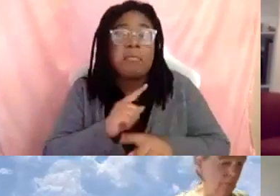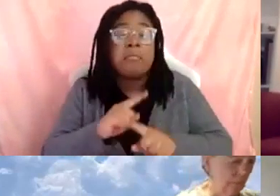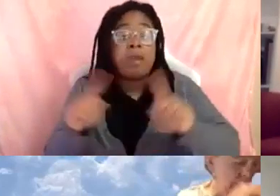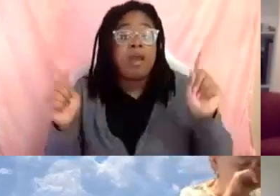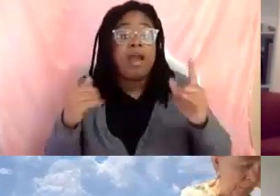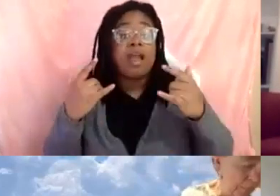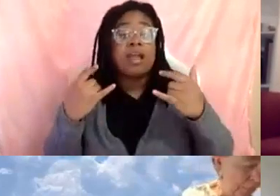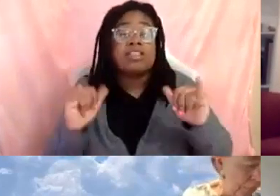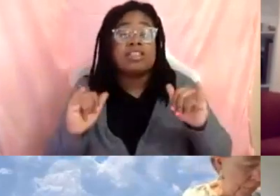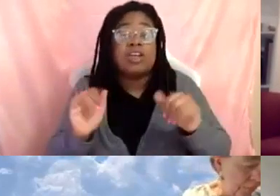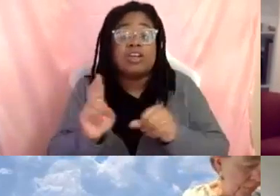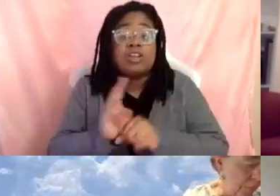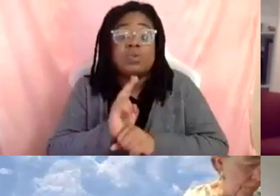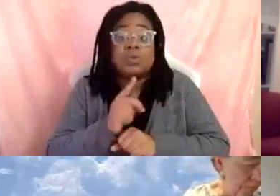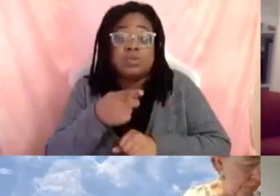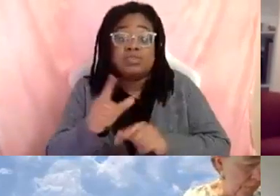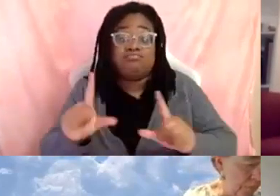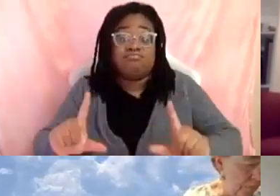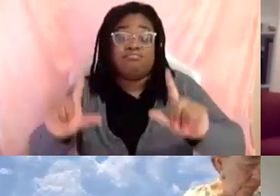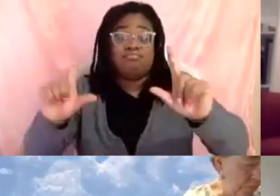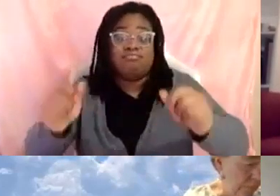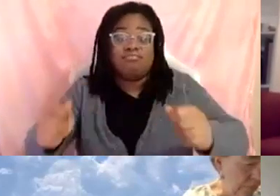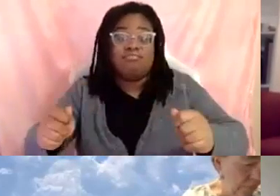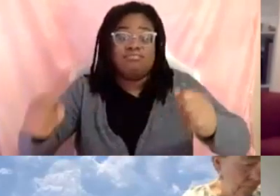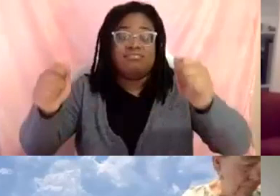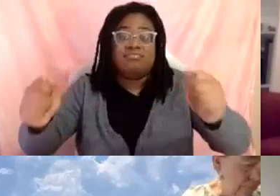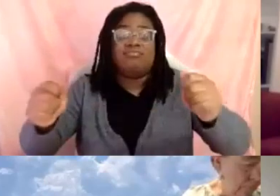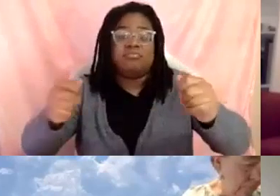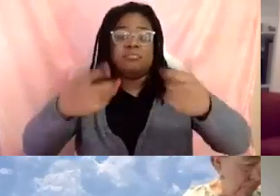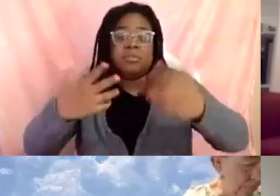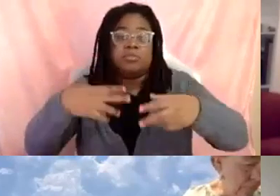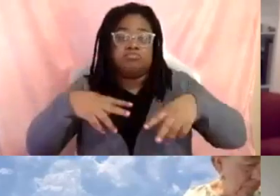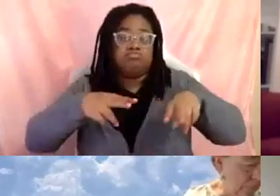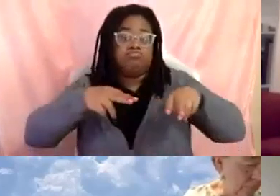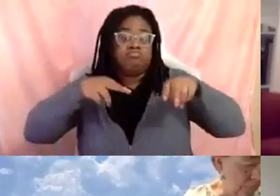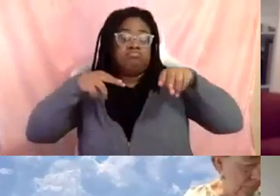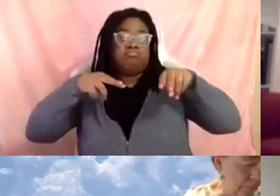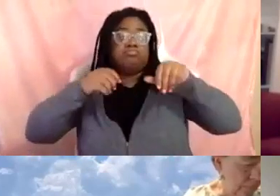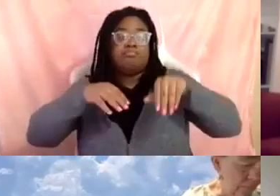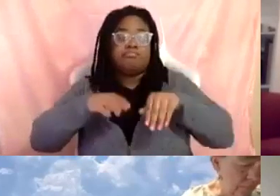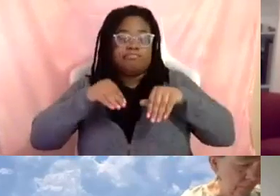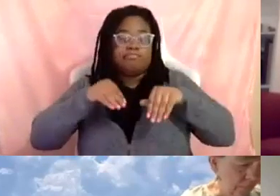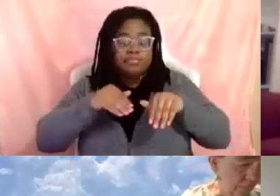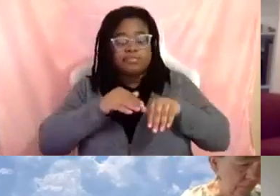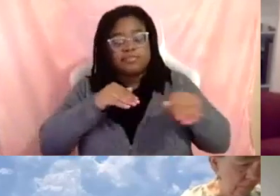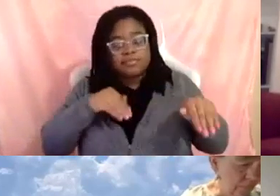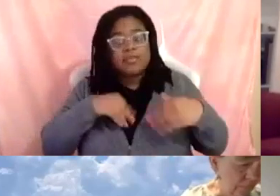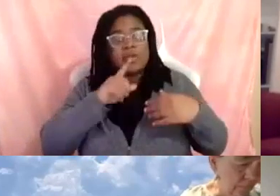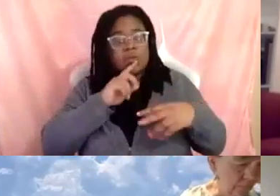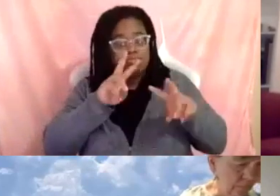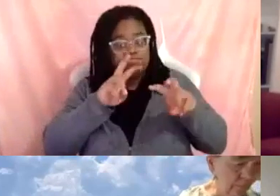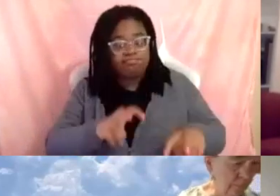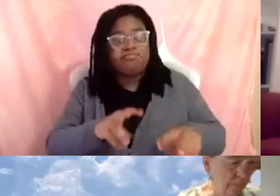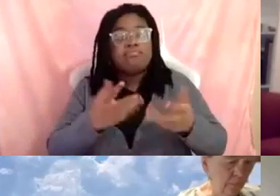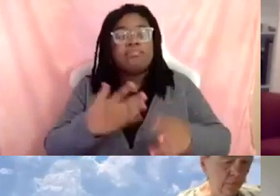I can take what I have right here and maybe take a step back and really look at it